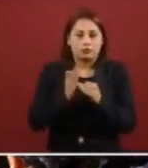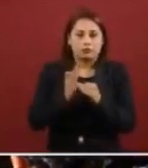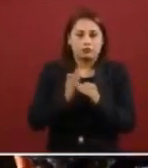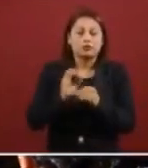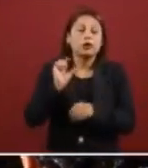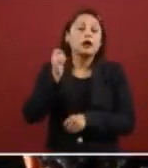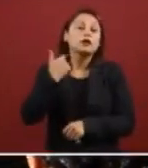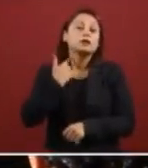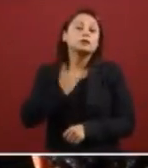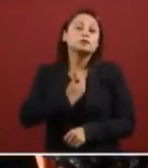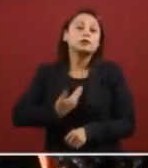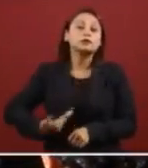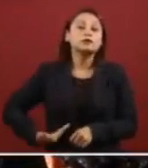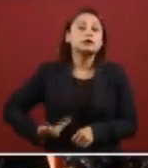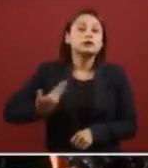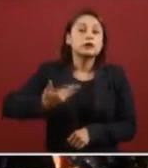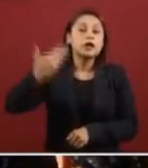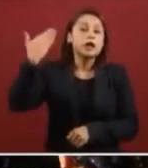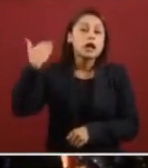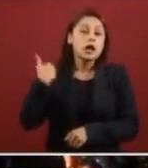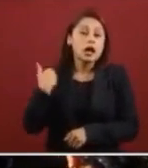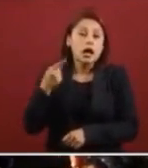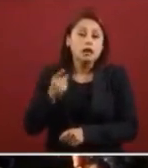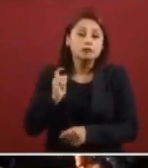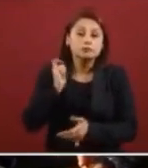the ex-presidents owes taxes.